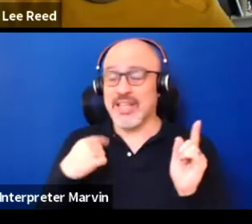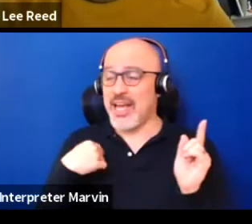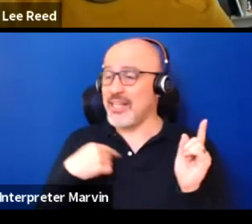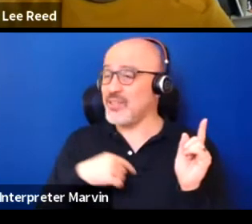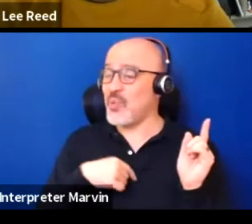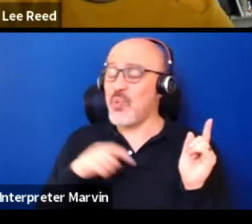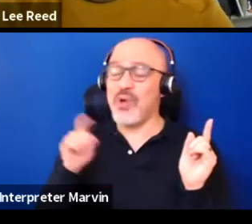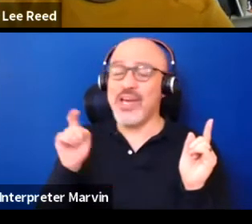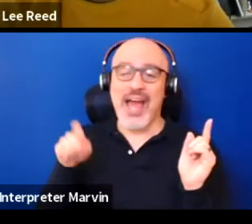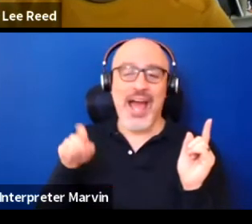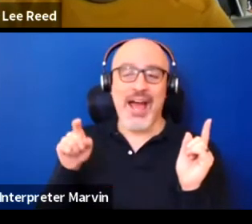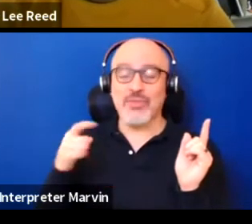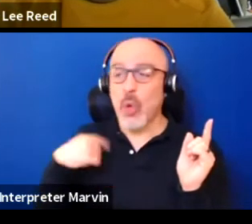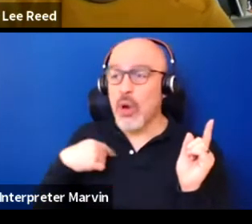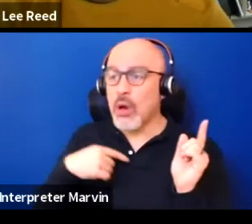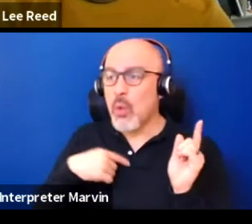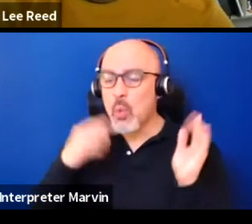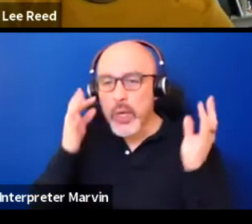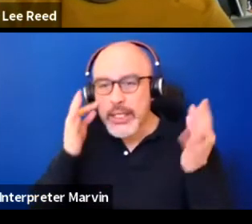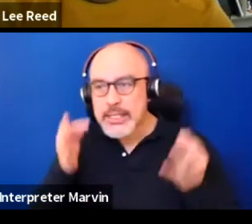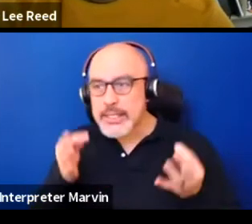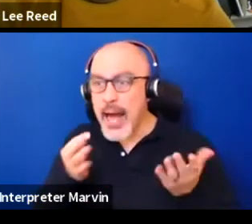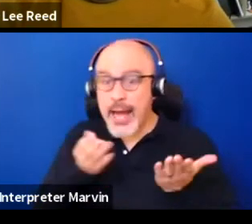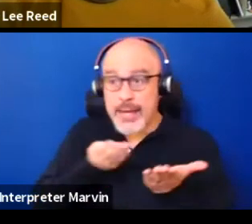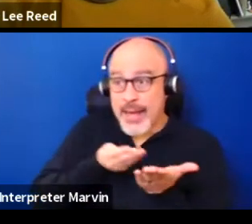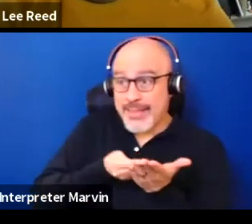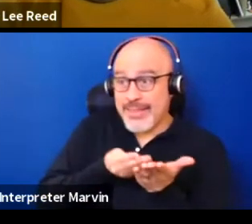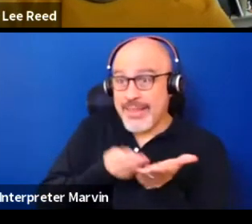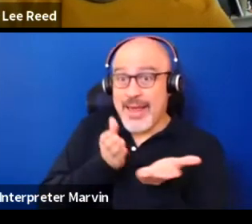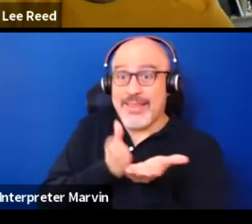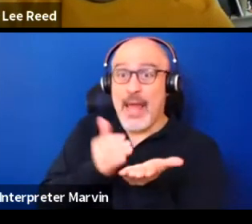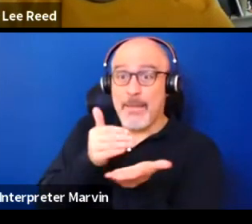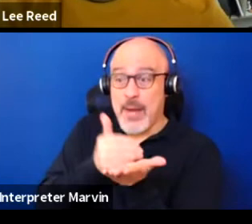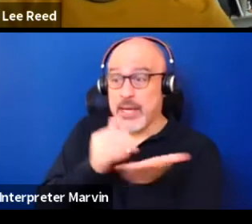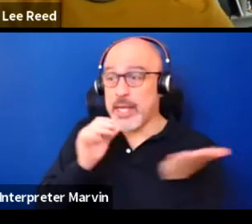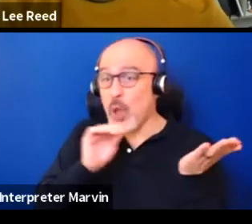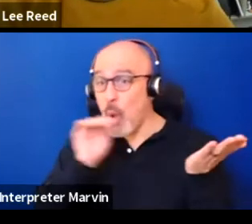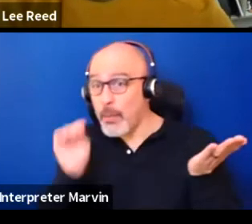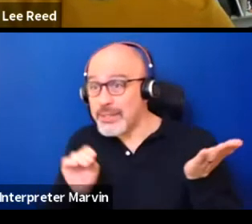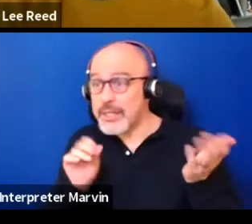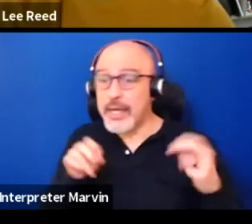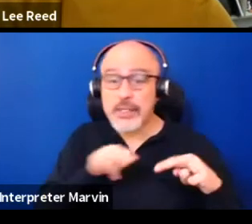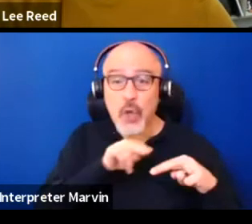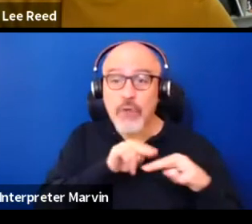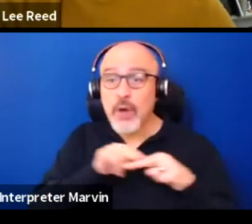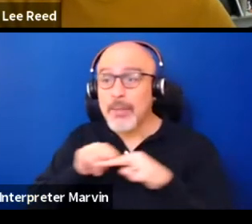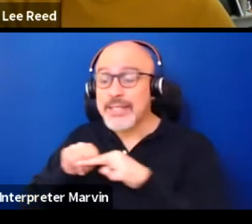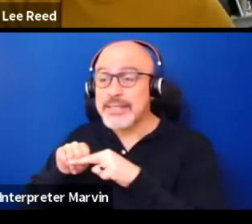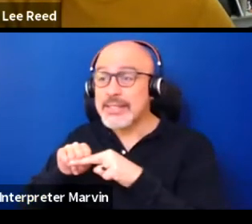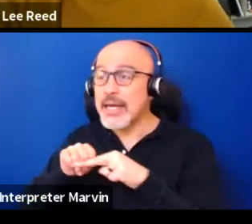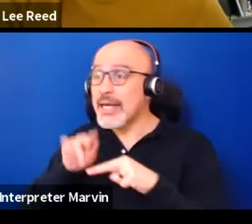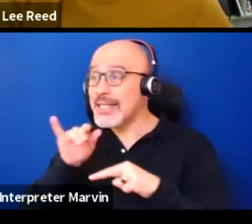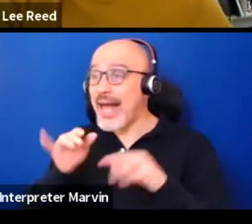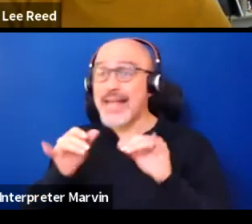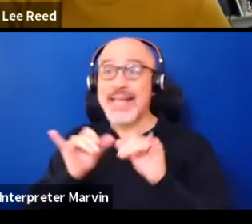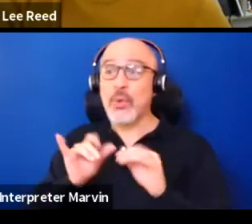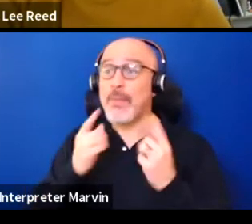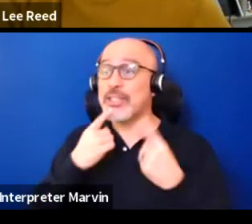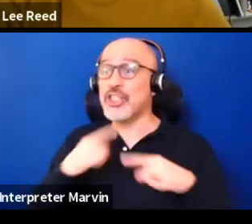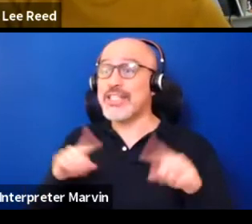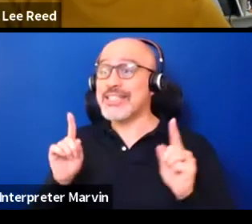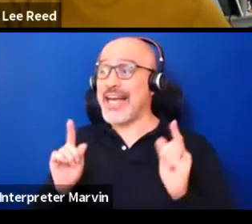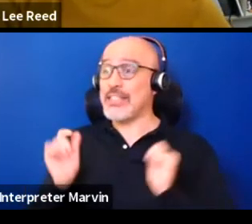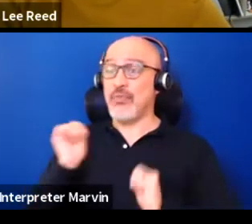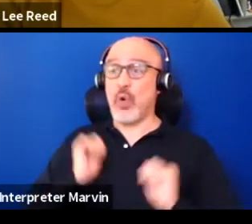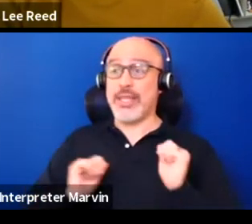If we decide that only X amount of money or X percentage of butts and seats is the measure of success of an